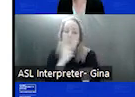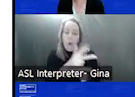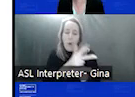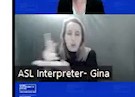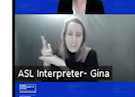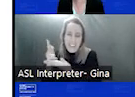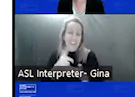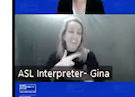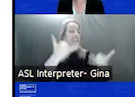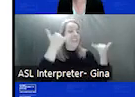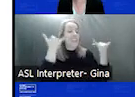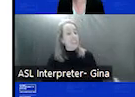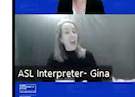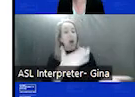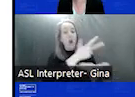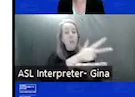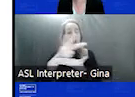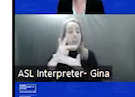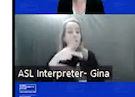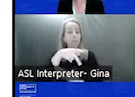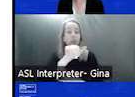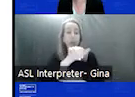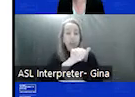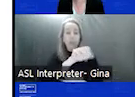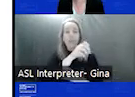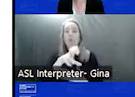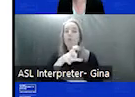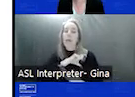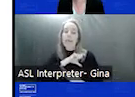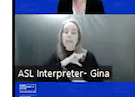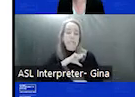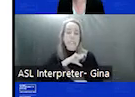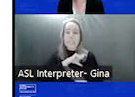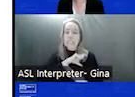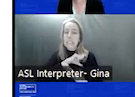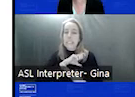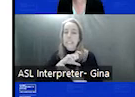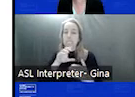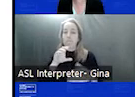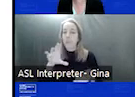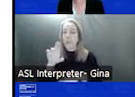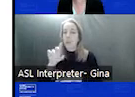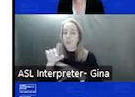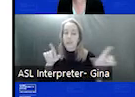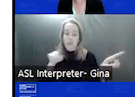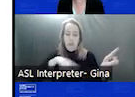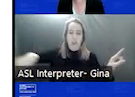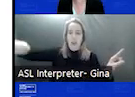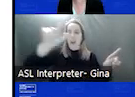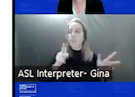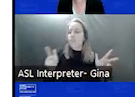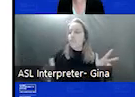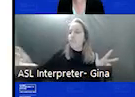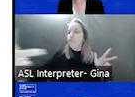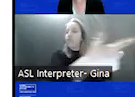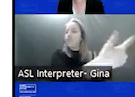the parking for Port Authority and or police officers around the periphery. They can take